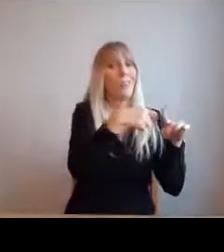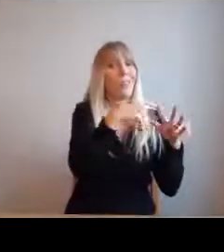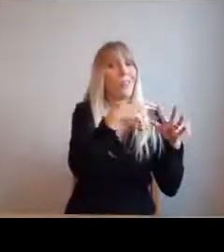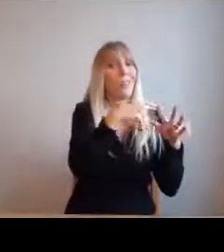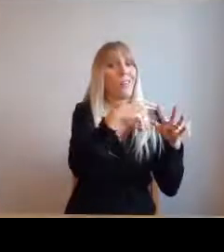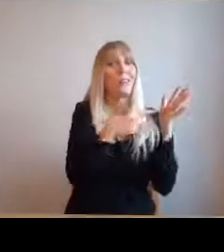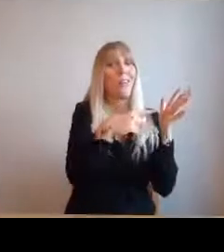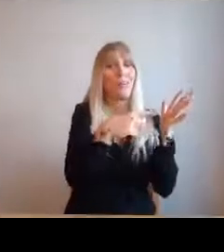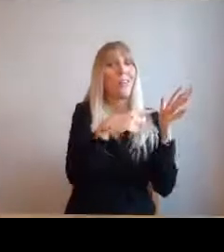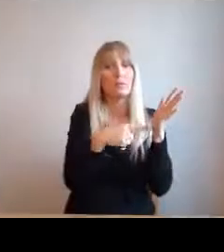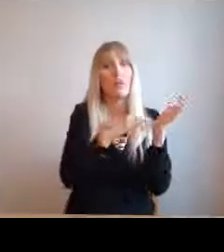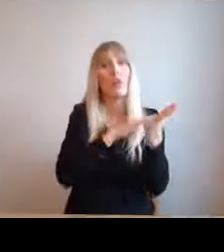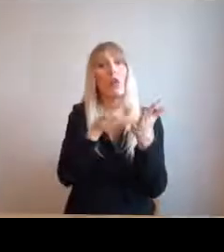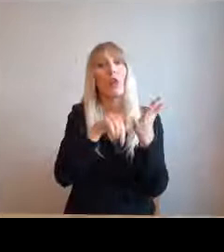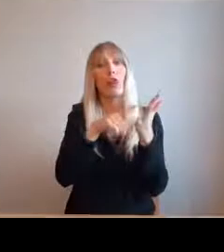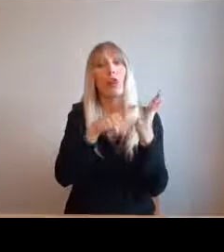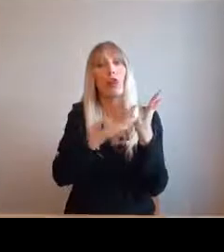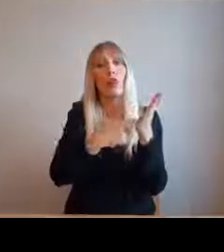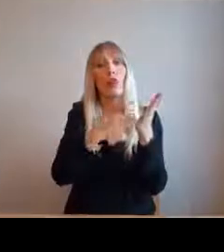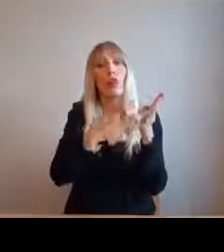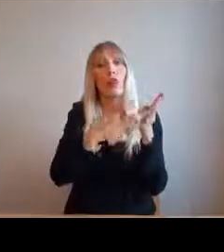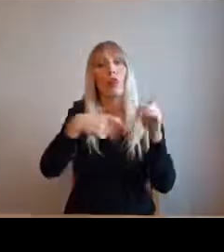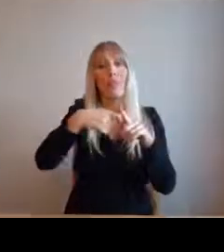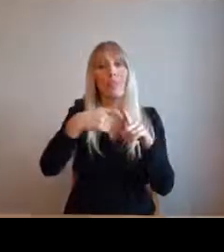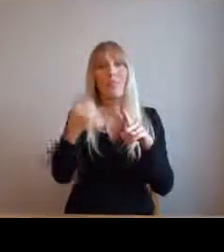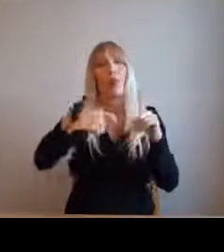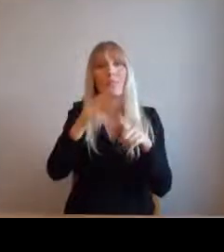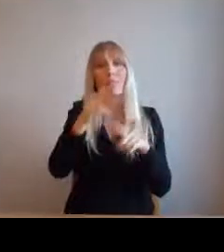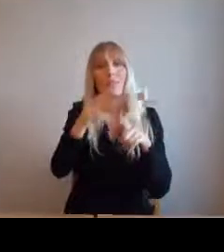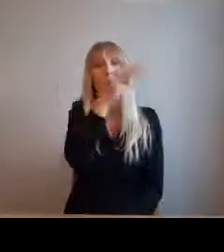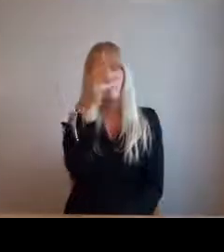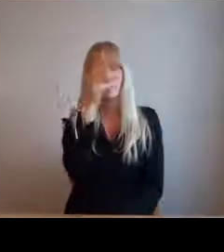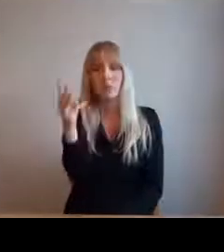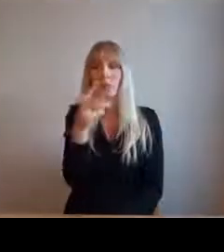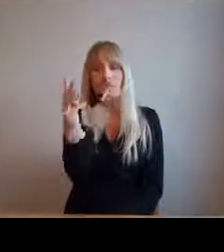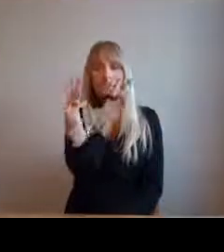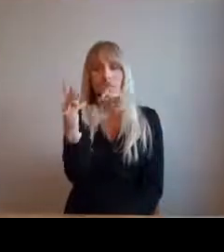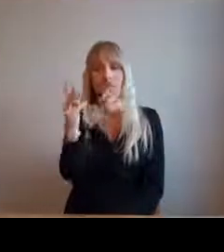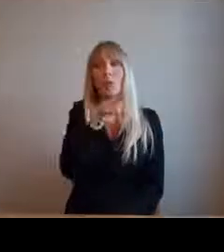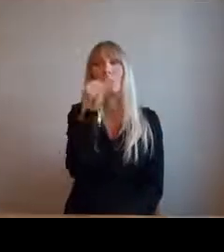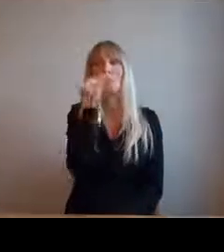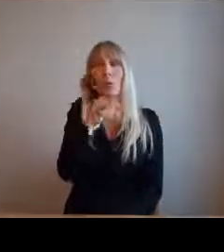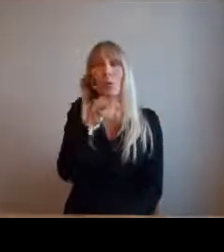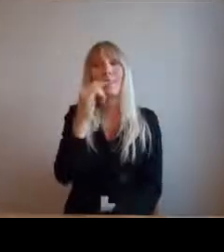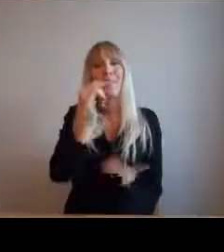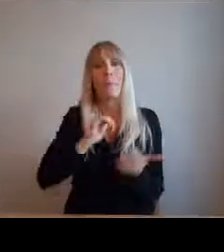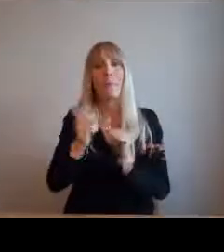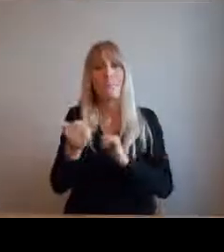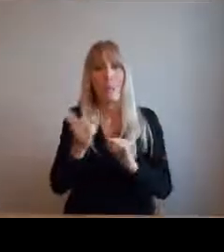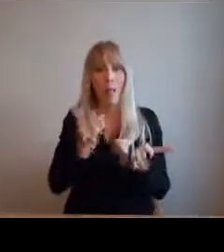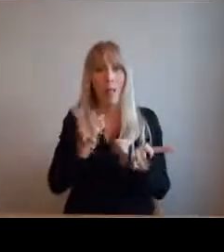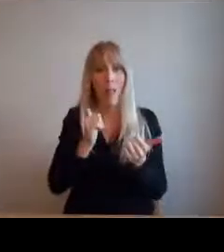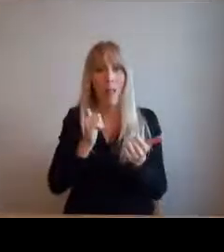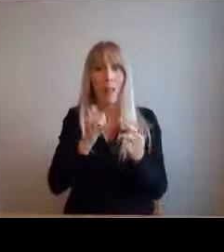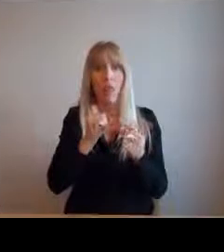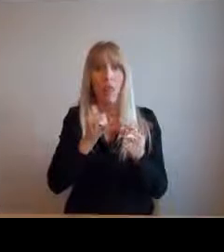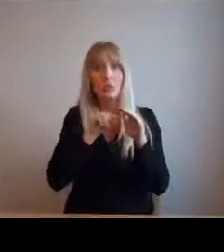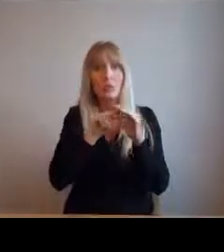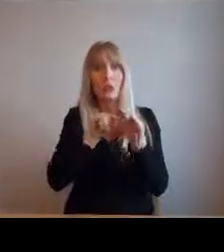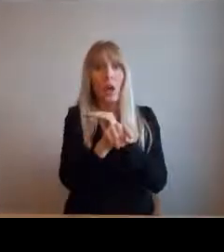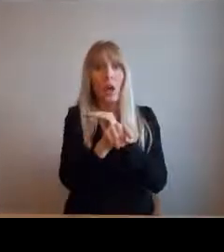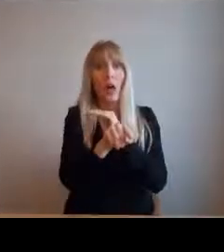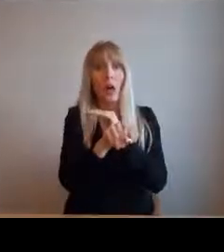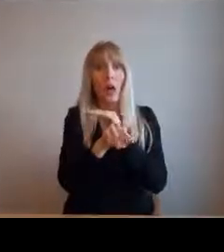two 2.6-mile tunnels beneath the River Thames. It would almost double road capacity across the river east of